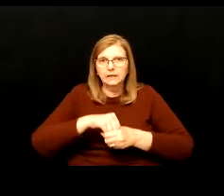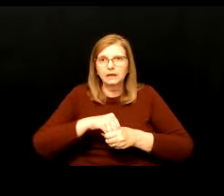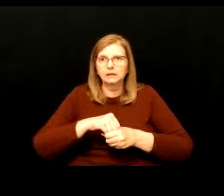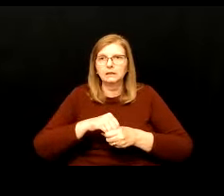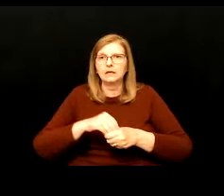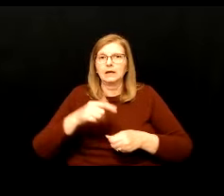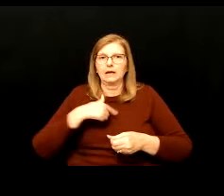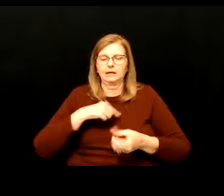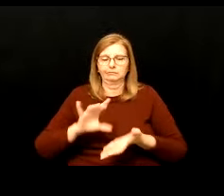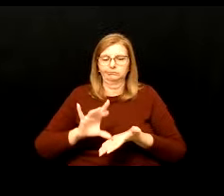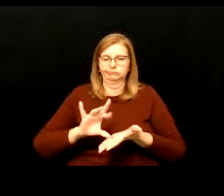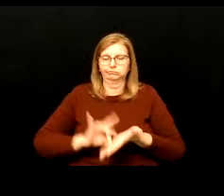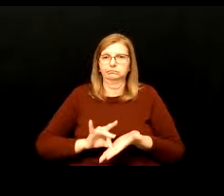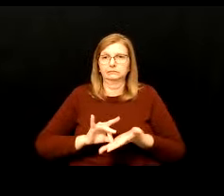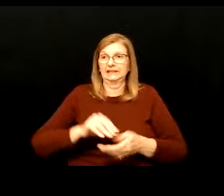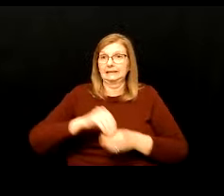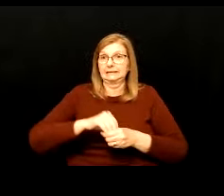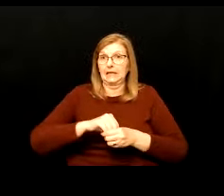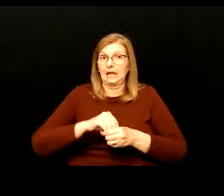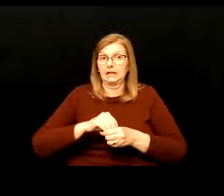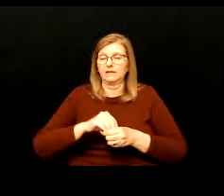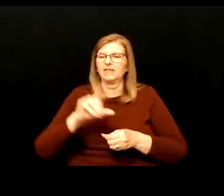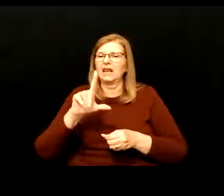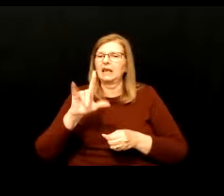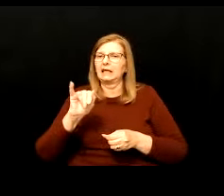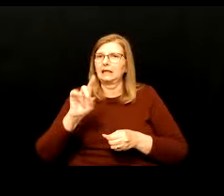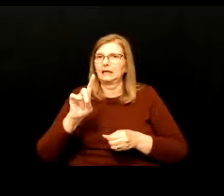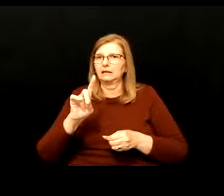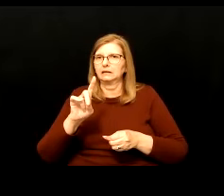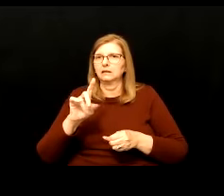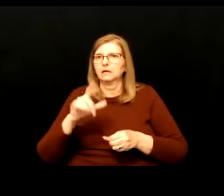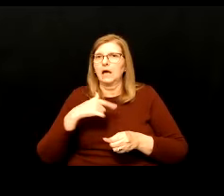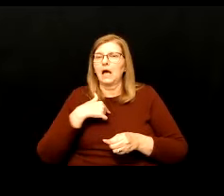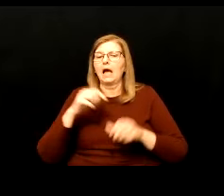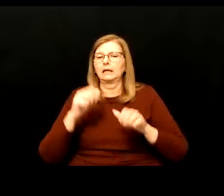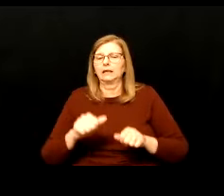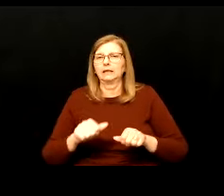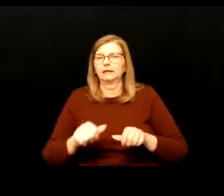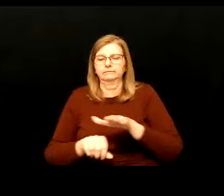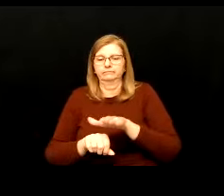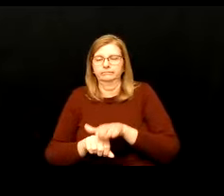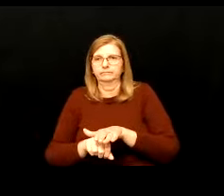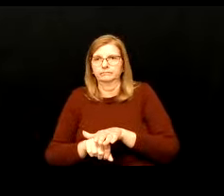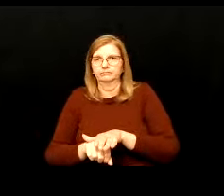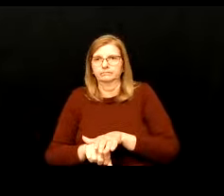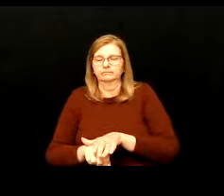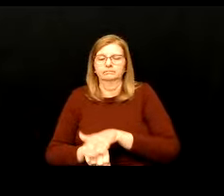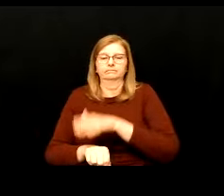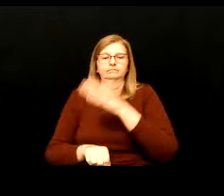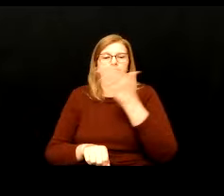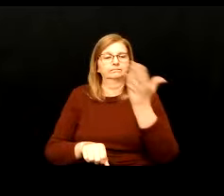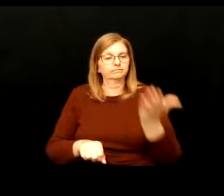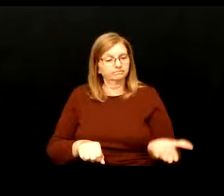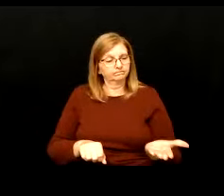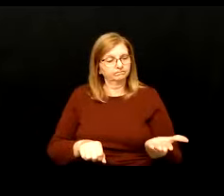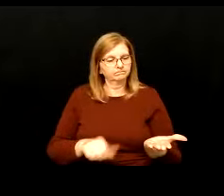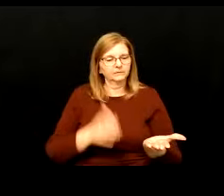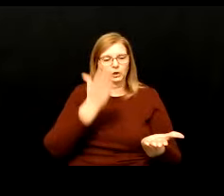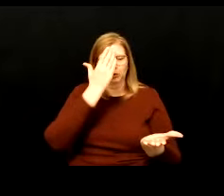adhere that to the inside of the lid so that I can just simply take the top off and know what